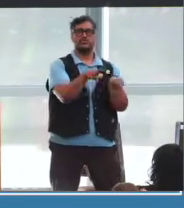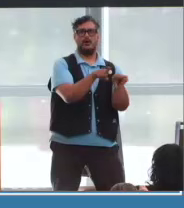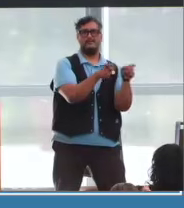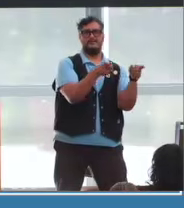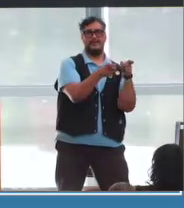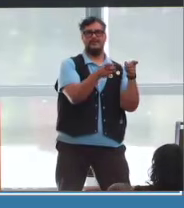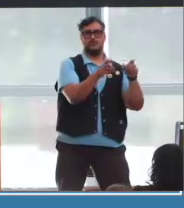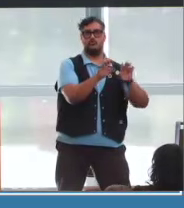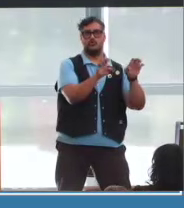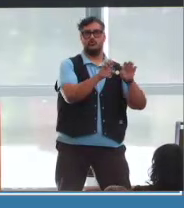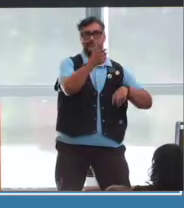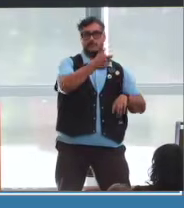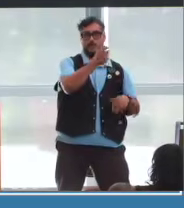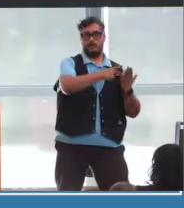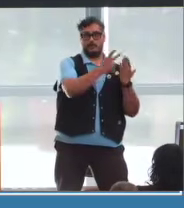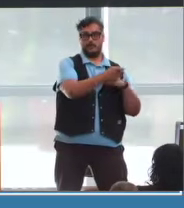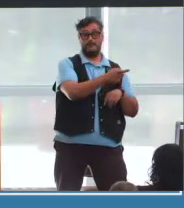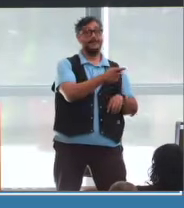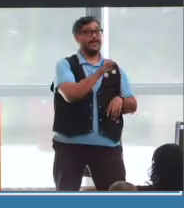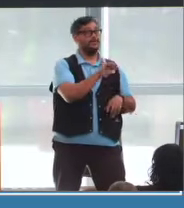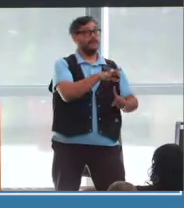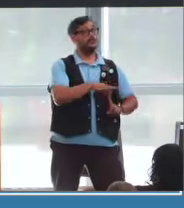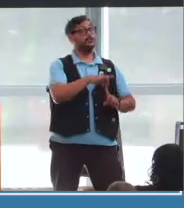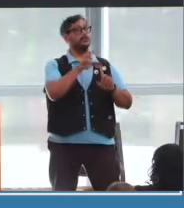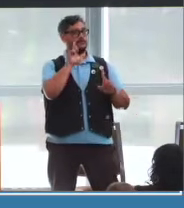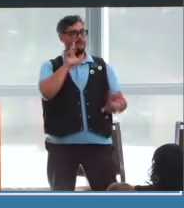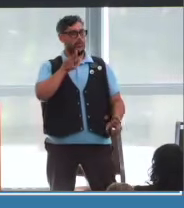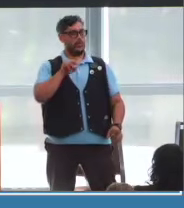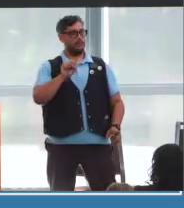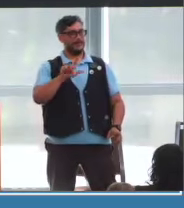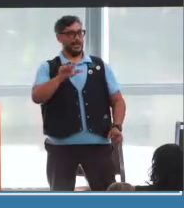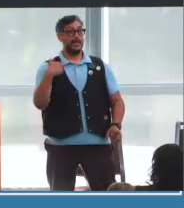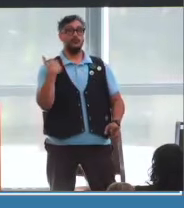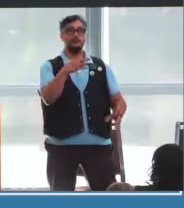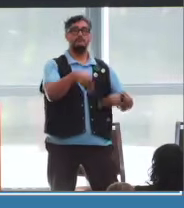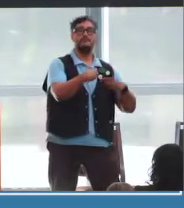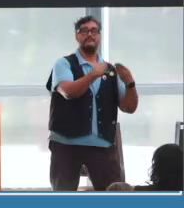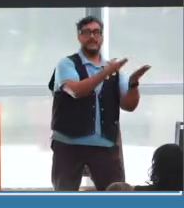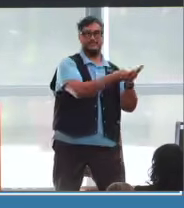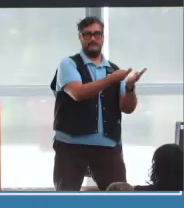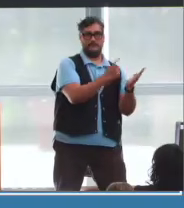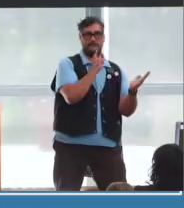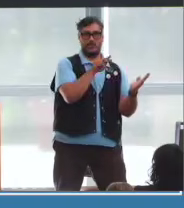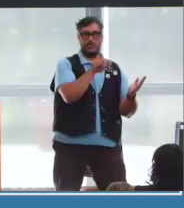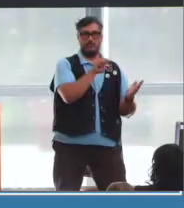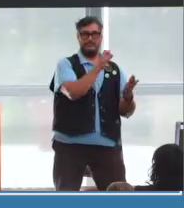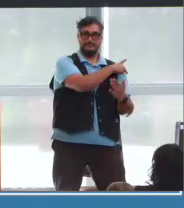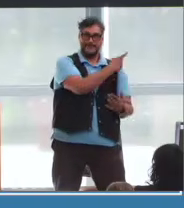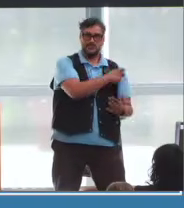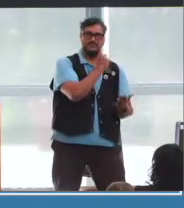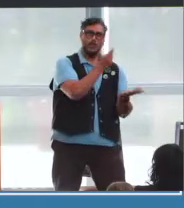our emergency grant program, which is unique to Lupus LA, where we provide funds to lupus patients to help